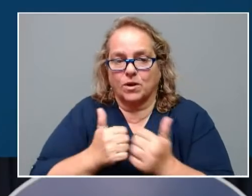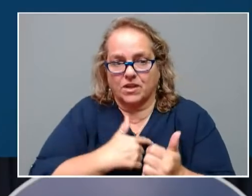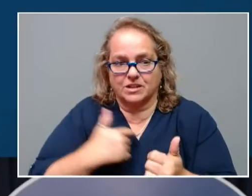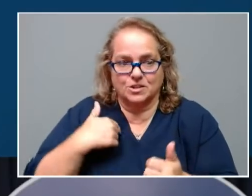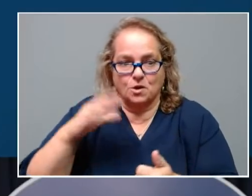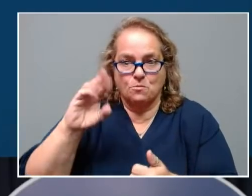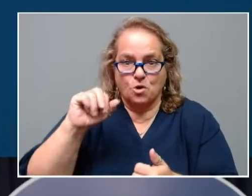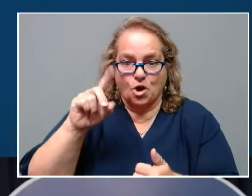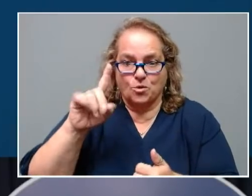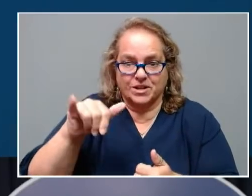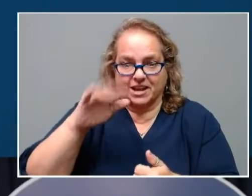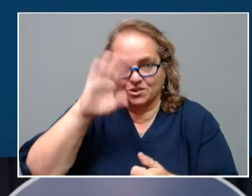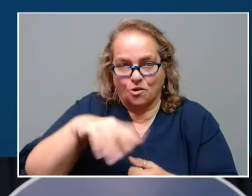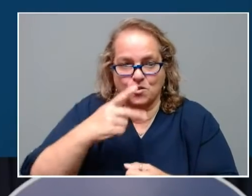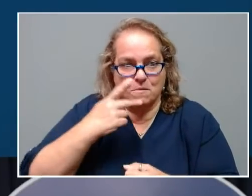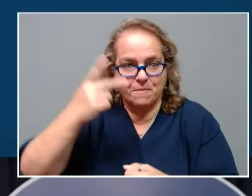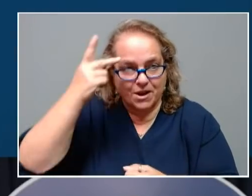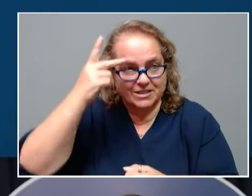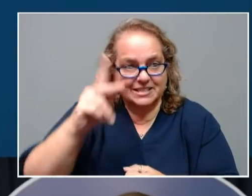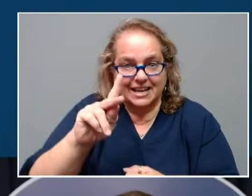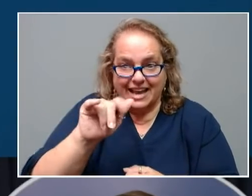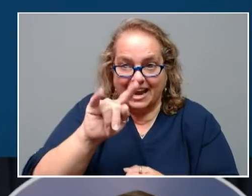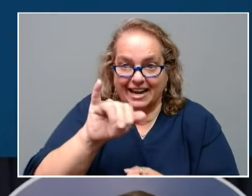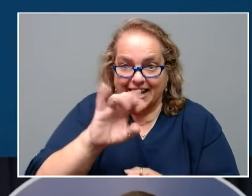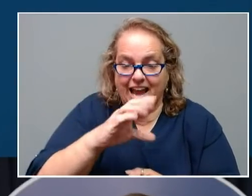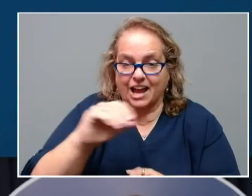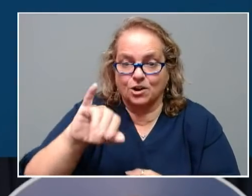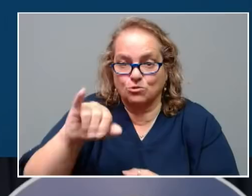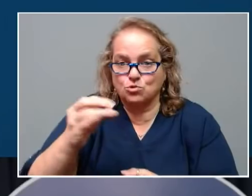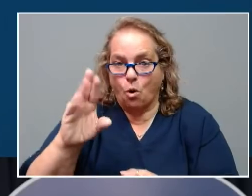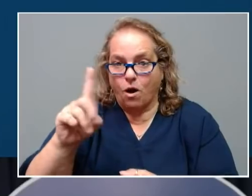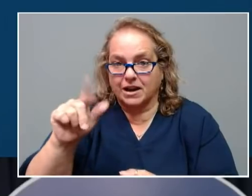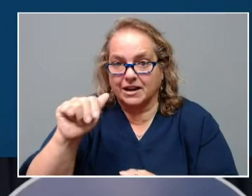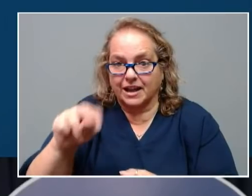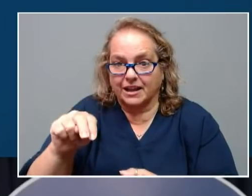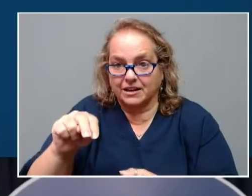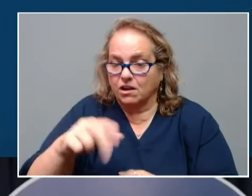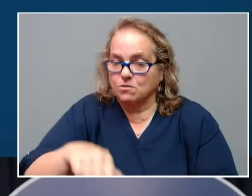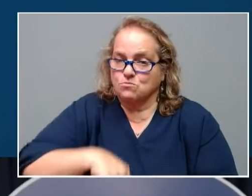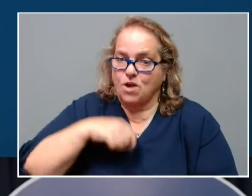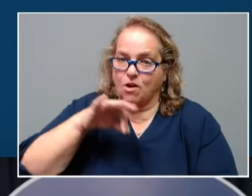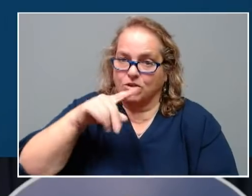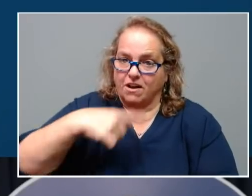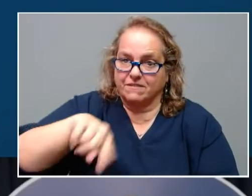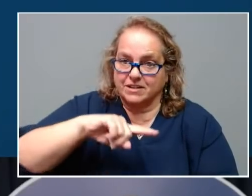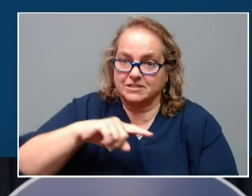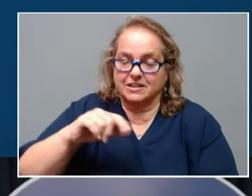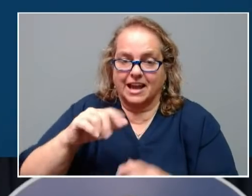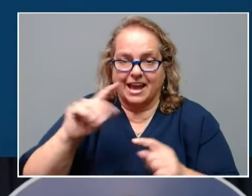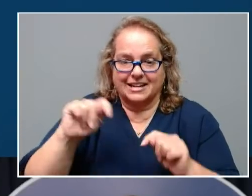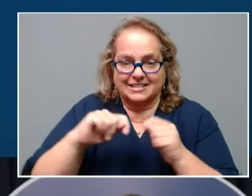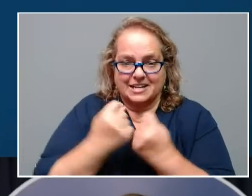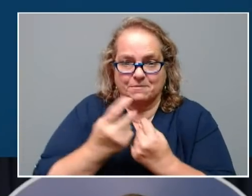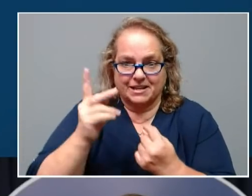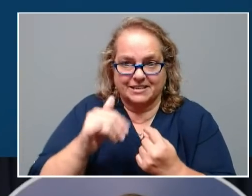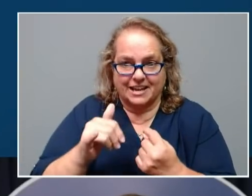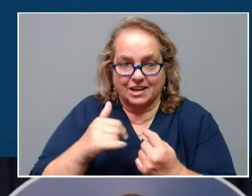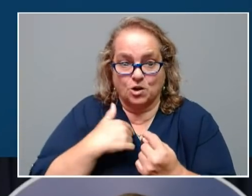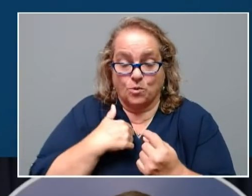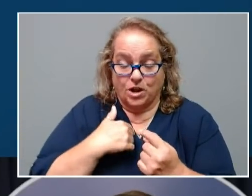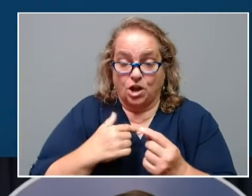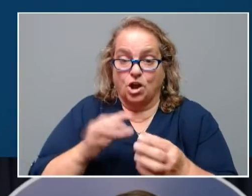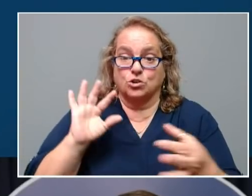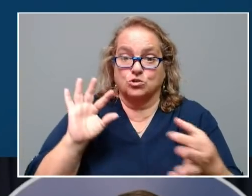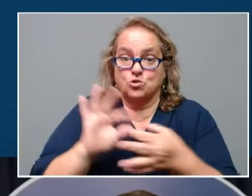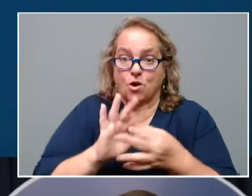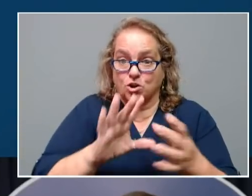Jordan, are so proud of you, and all of us at Team Kentucky are too. That's why we're joining your efforts to help raise awareness by